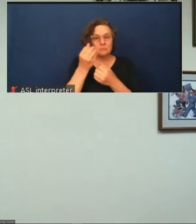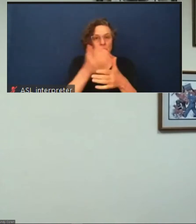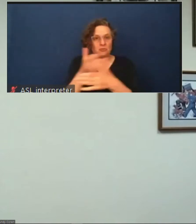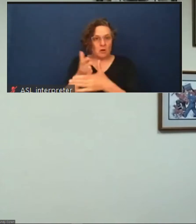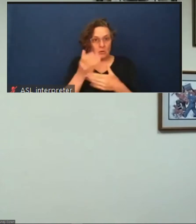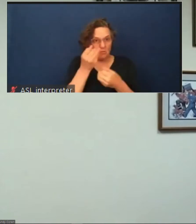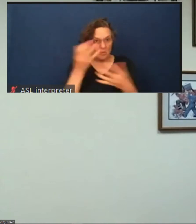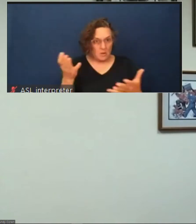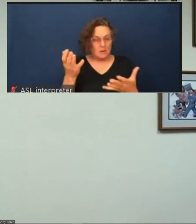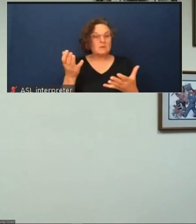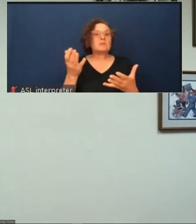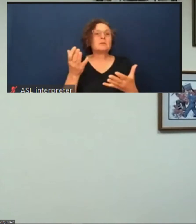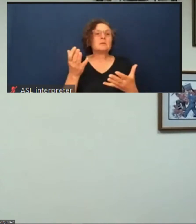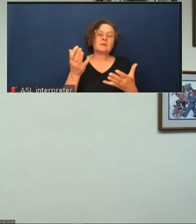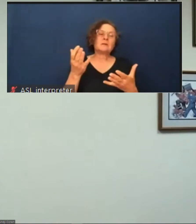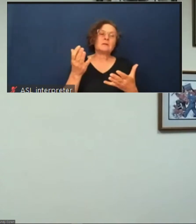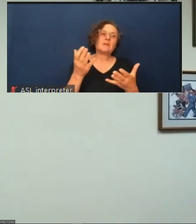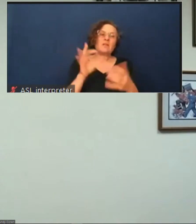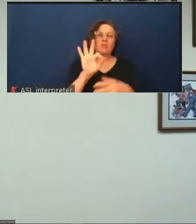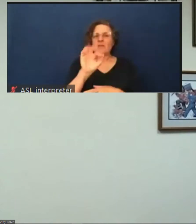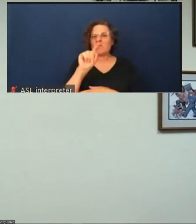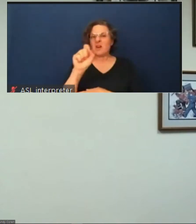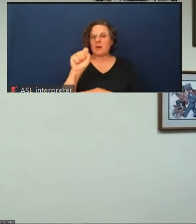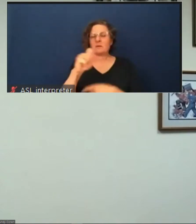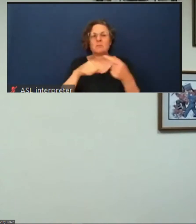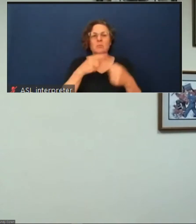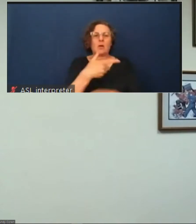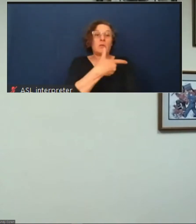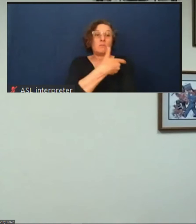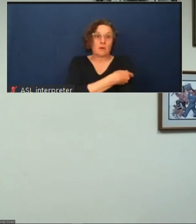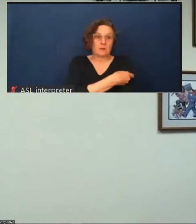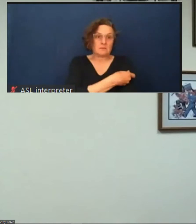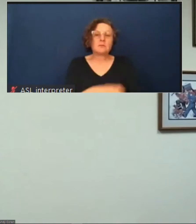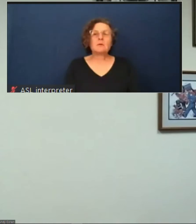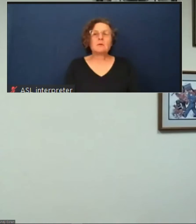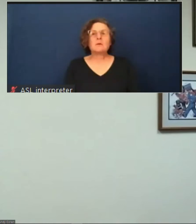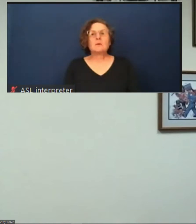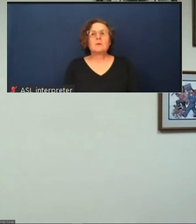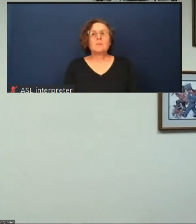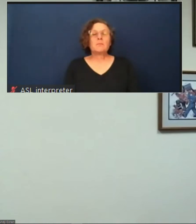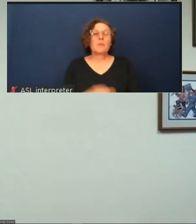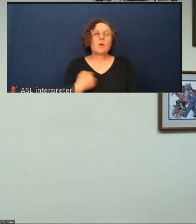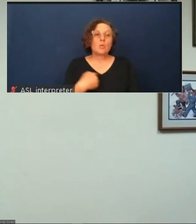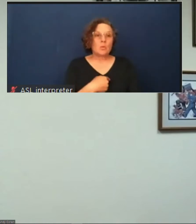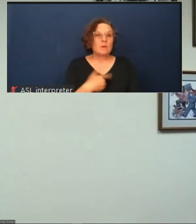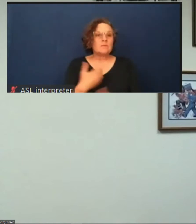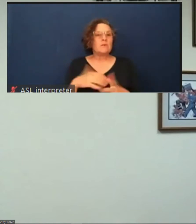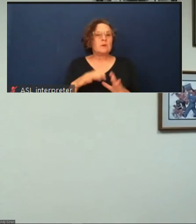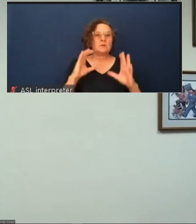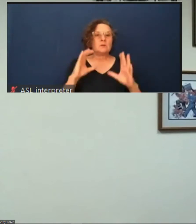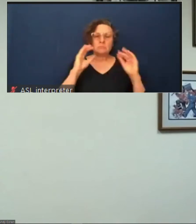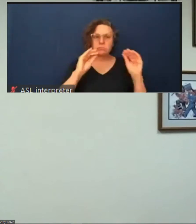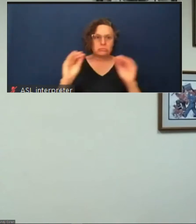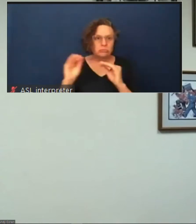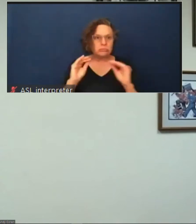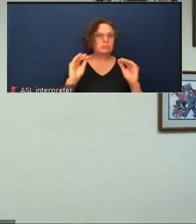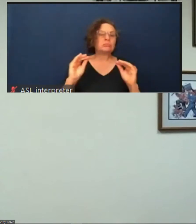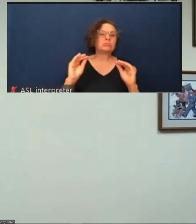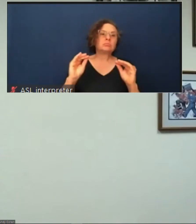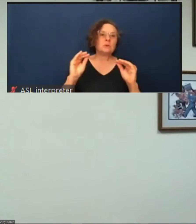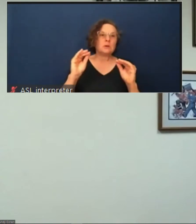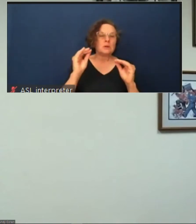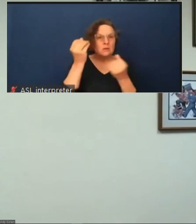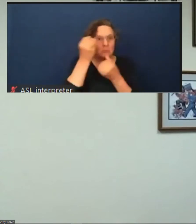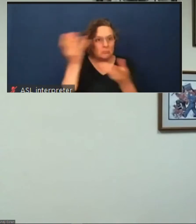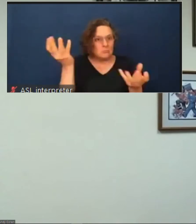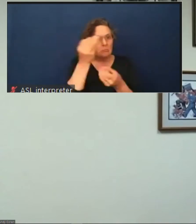said before, we are looking, we've done an awful lot of education and through